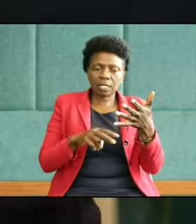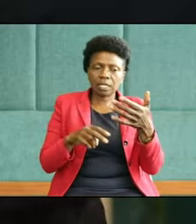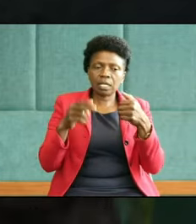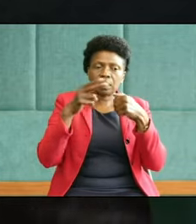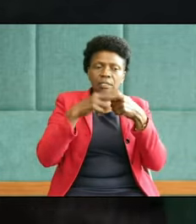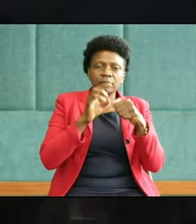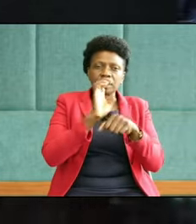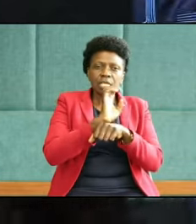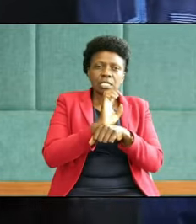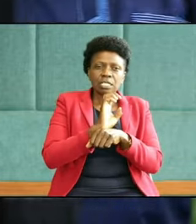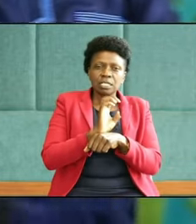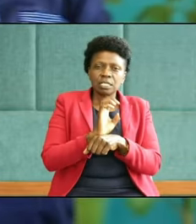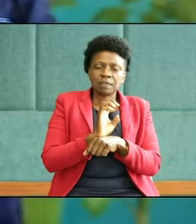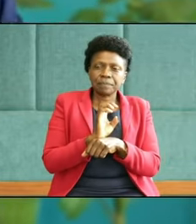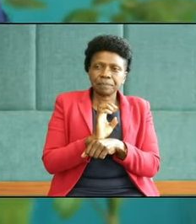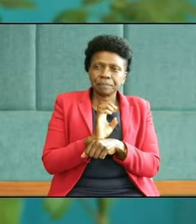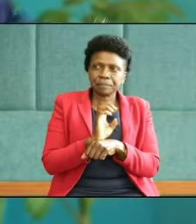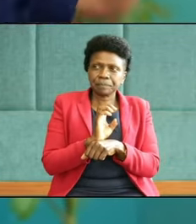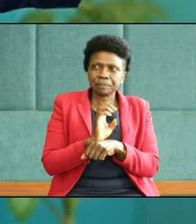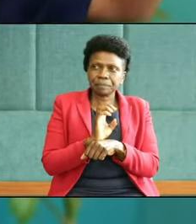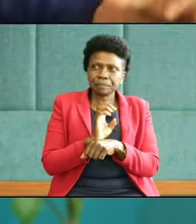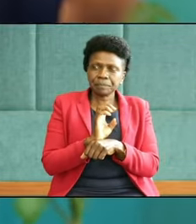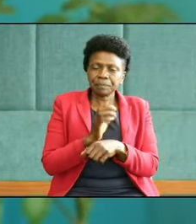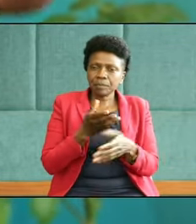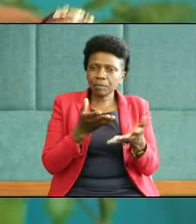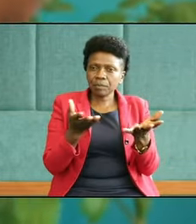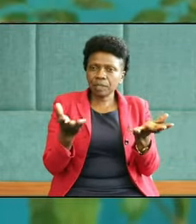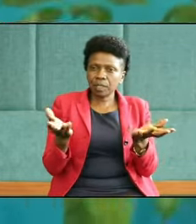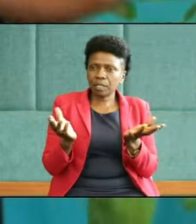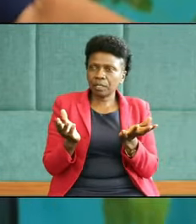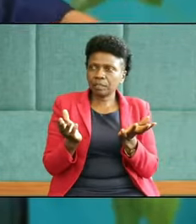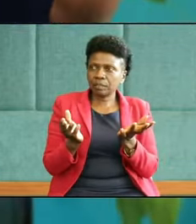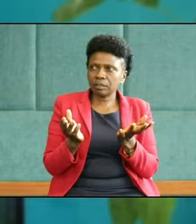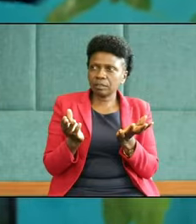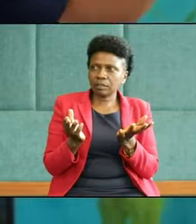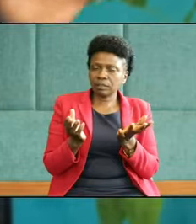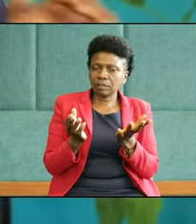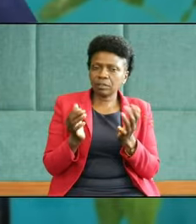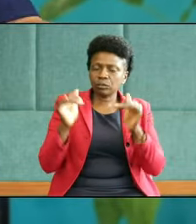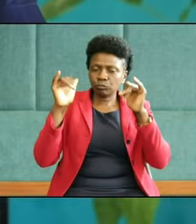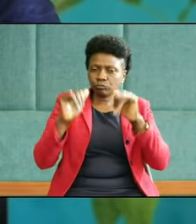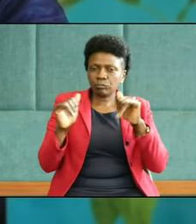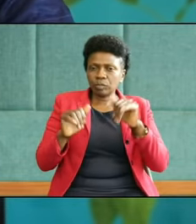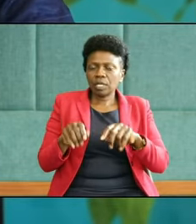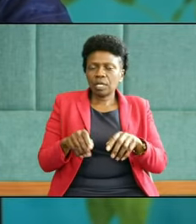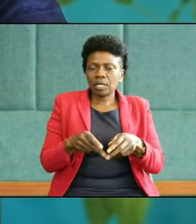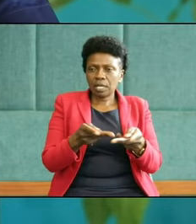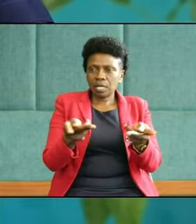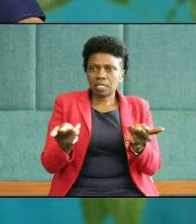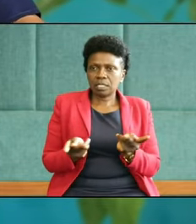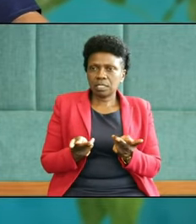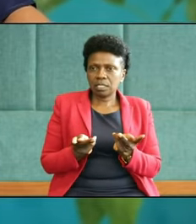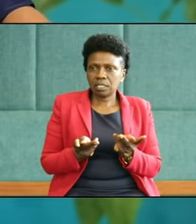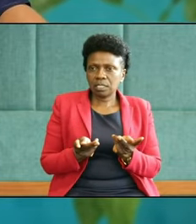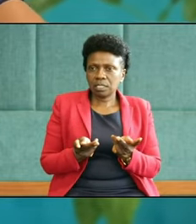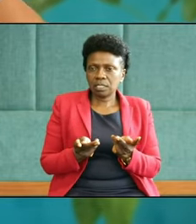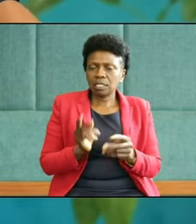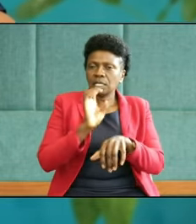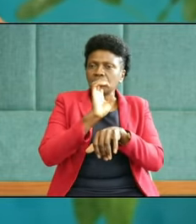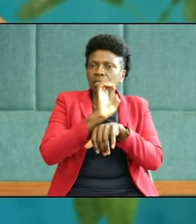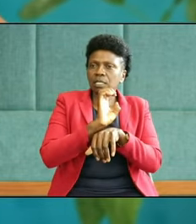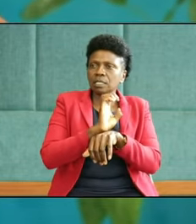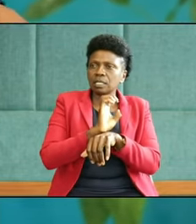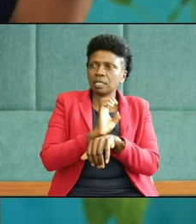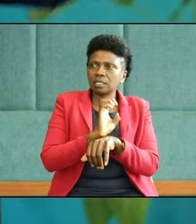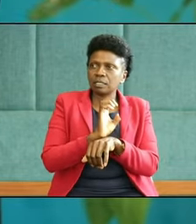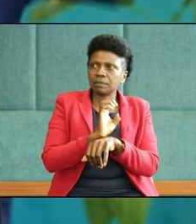churches of Revelation chapter 2, chapter 3, they are now Islam-dominated areas. The church of